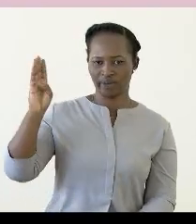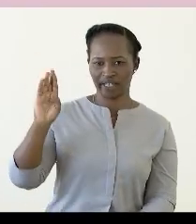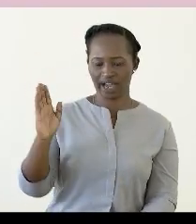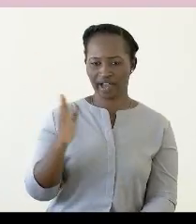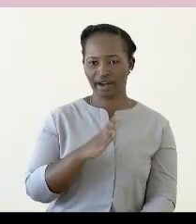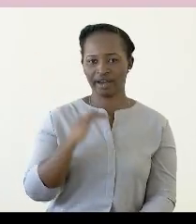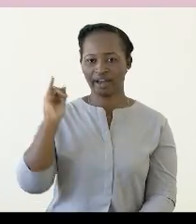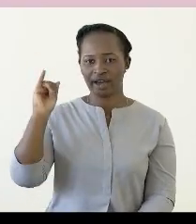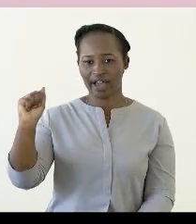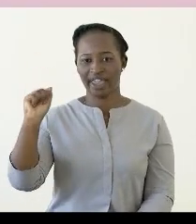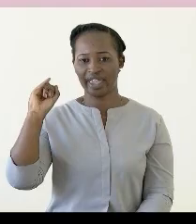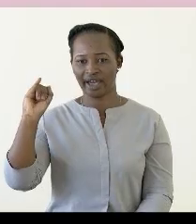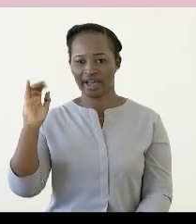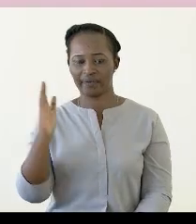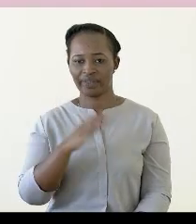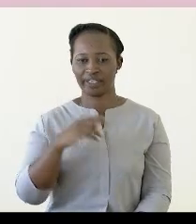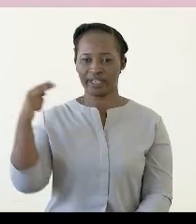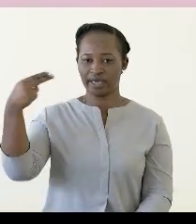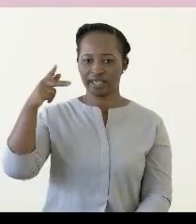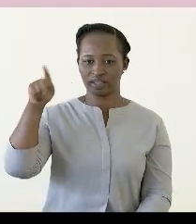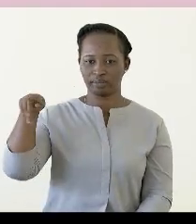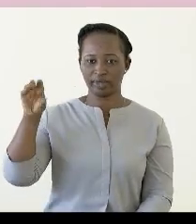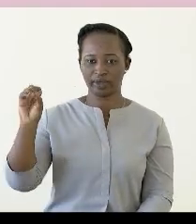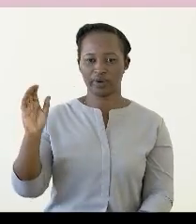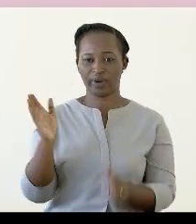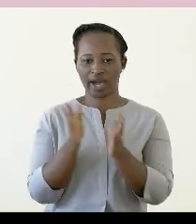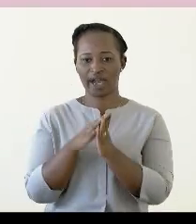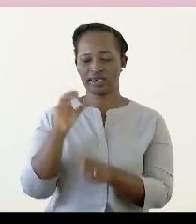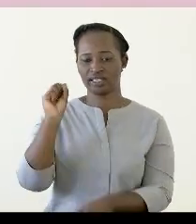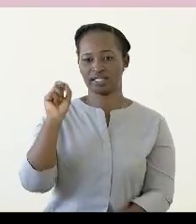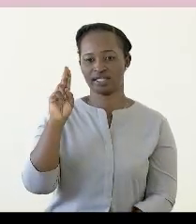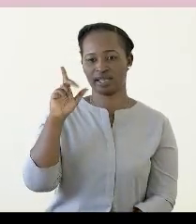phosphide ion, hydrogen carbonate, and the sulfate.